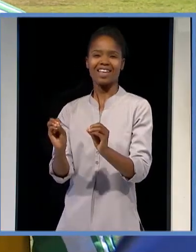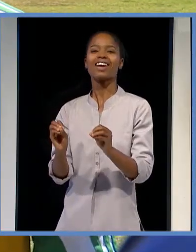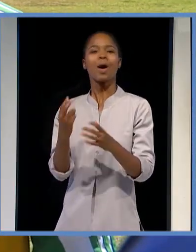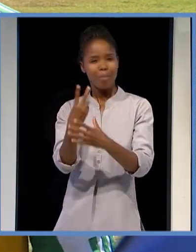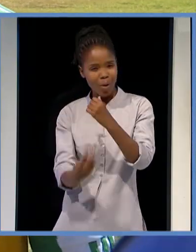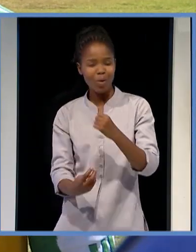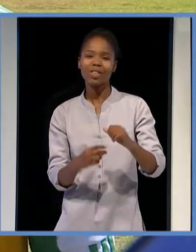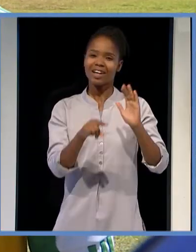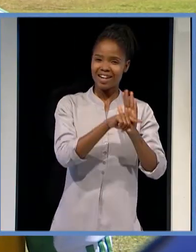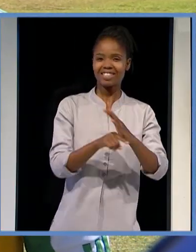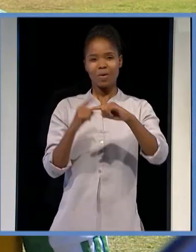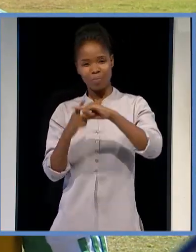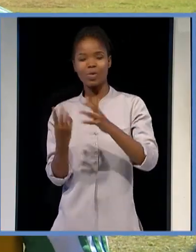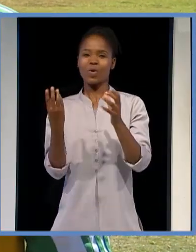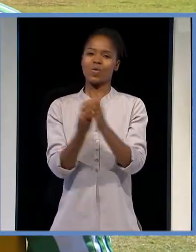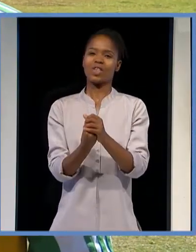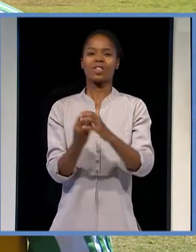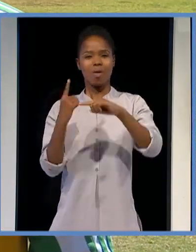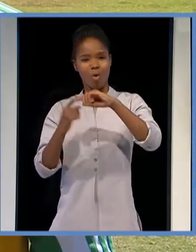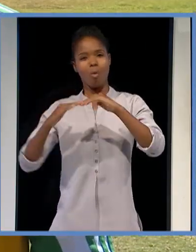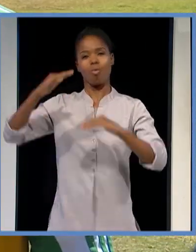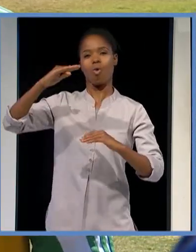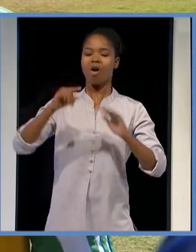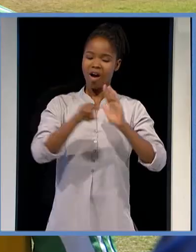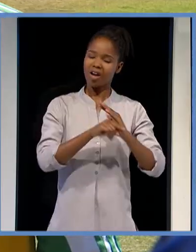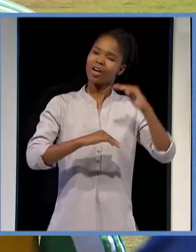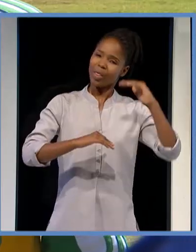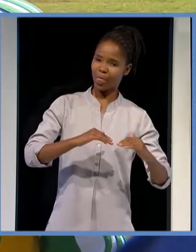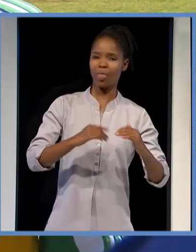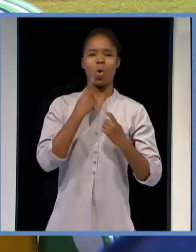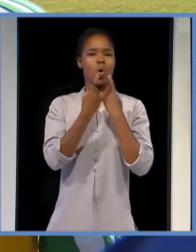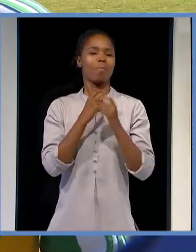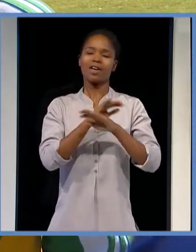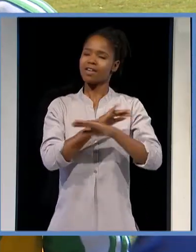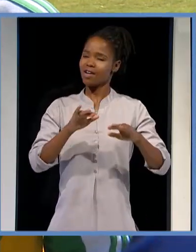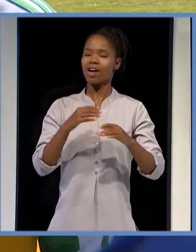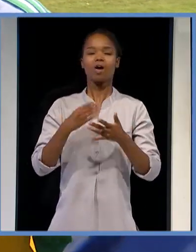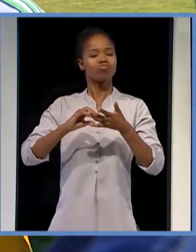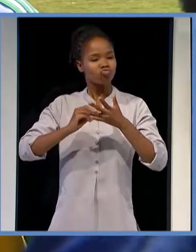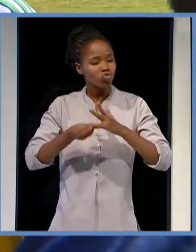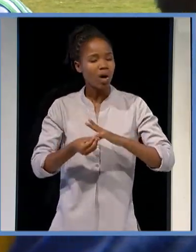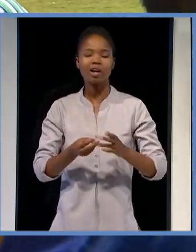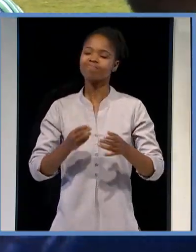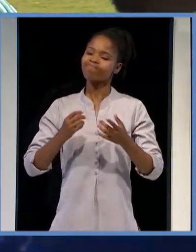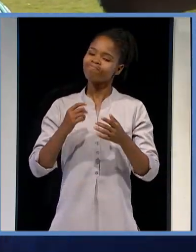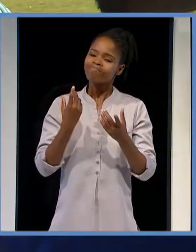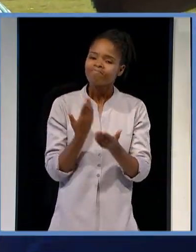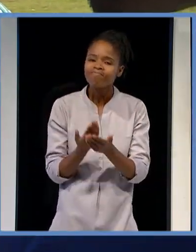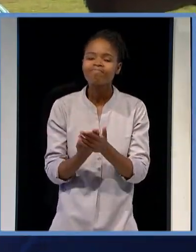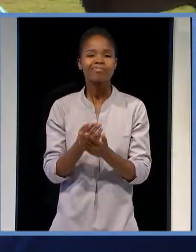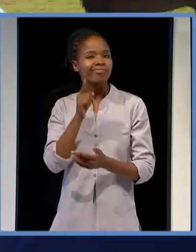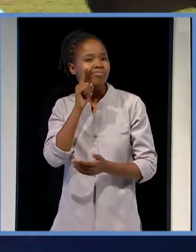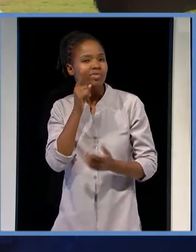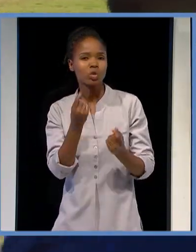has to trump which one? The action always has to trump the complaining. Yeah. So we do what we must, we do what we can, and